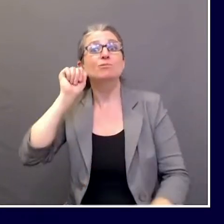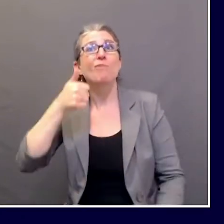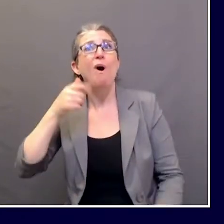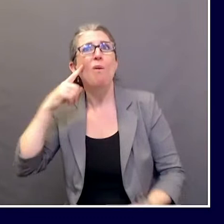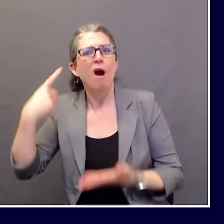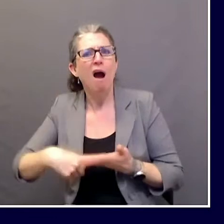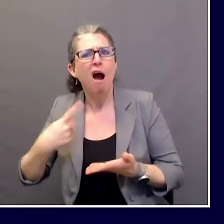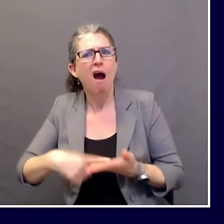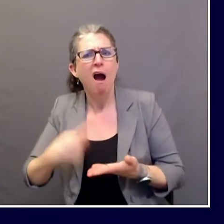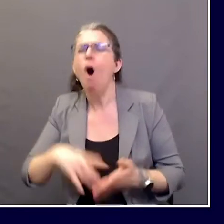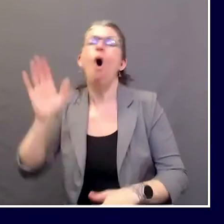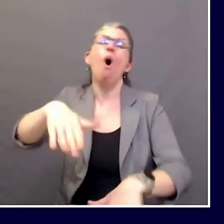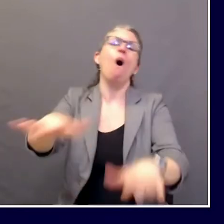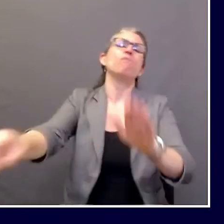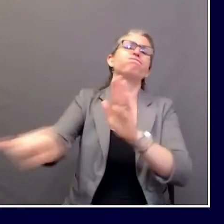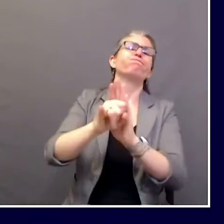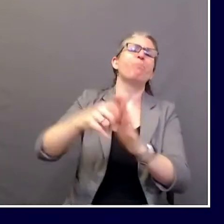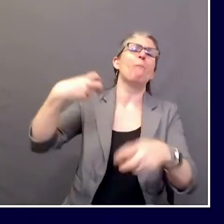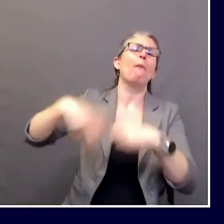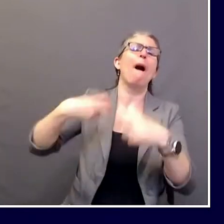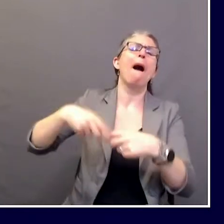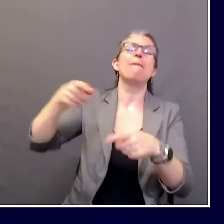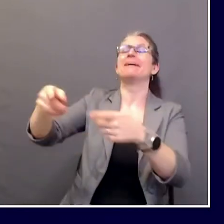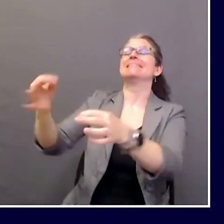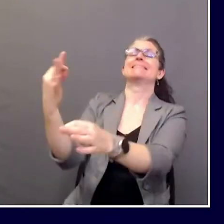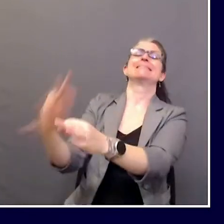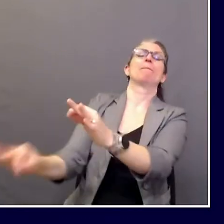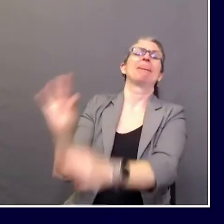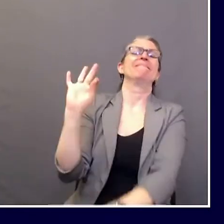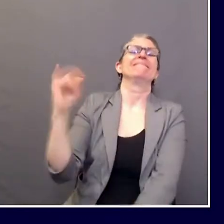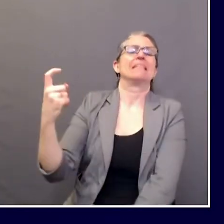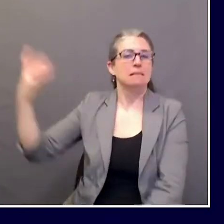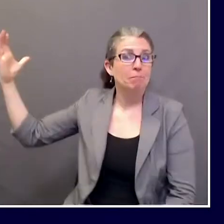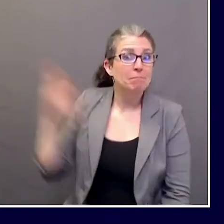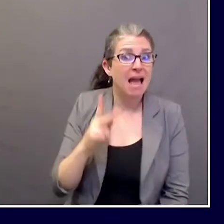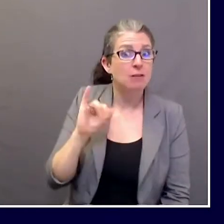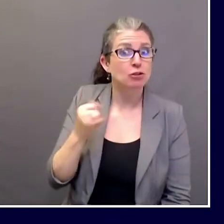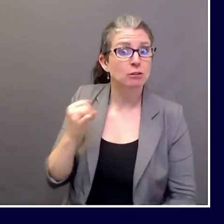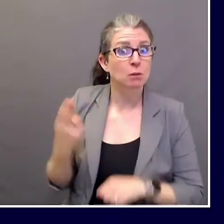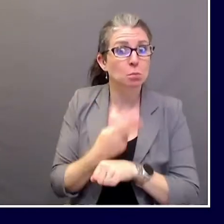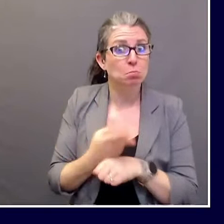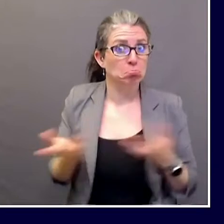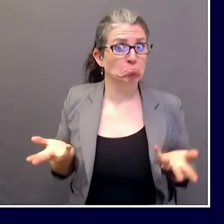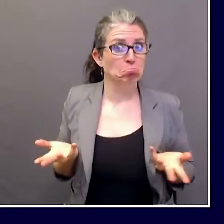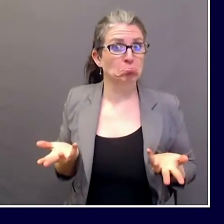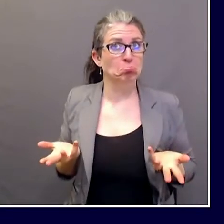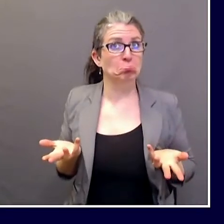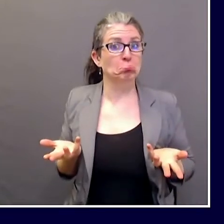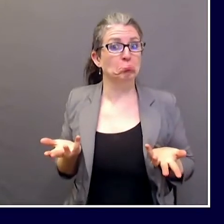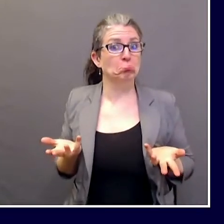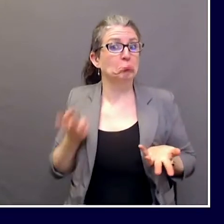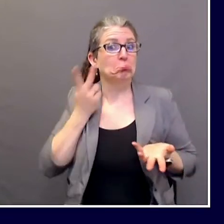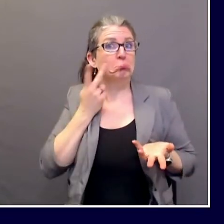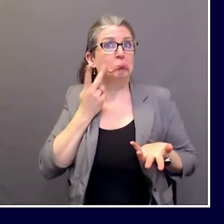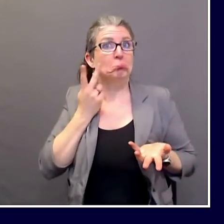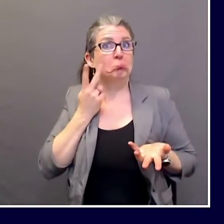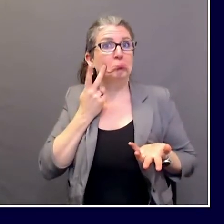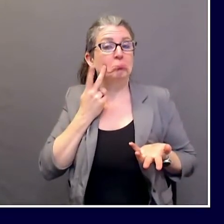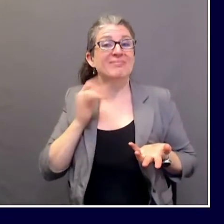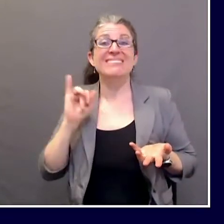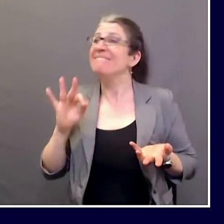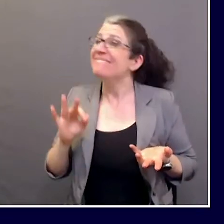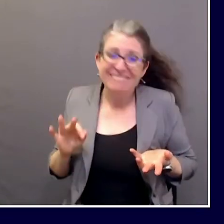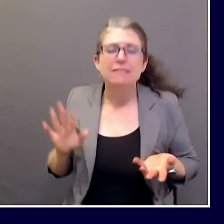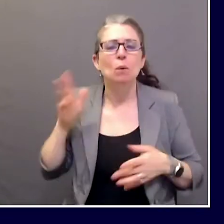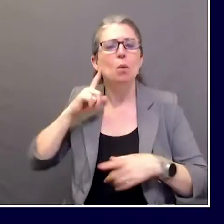to administering Moderna vaccine, and then we'll work with those who are receiving the Moderna vaccine to make sure they've got the opportunity